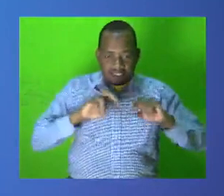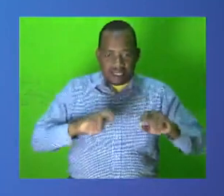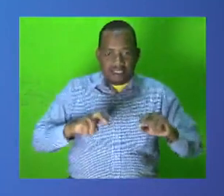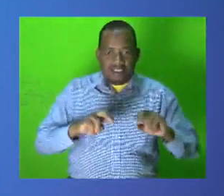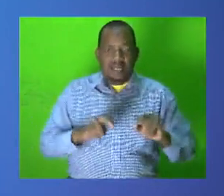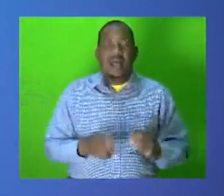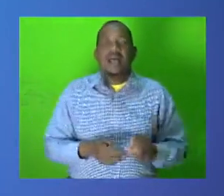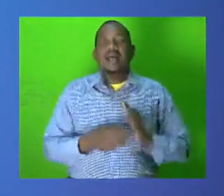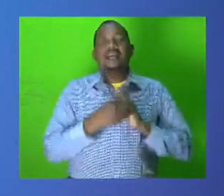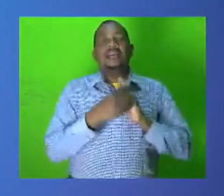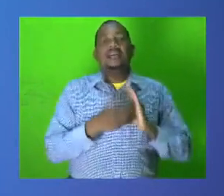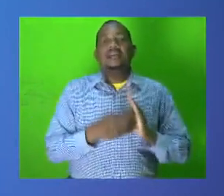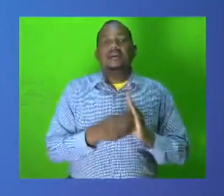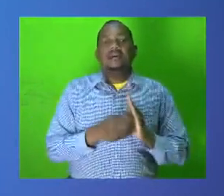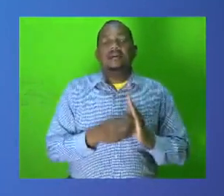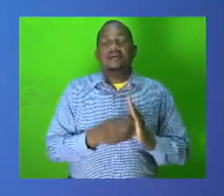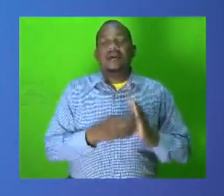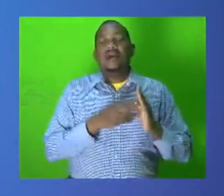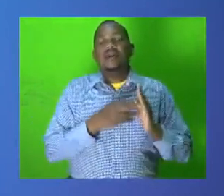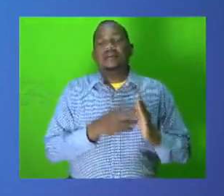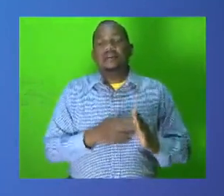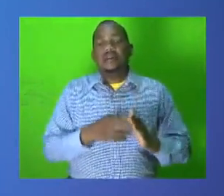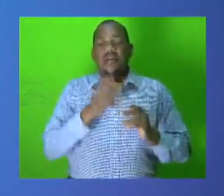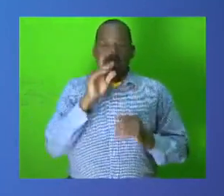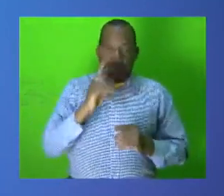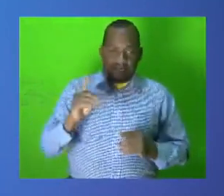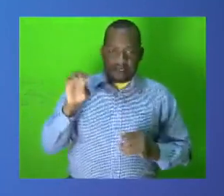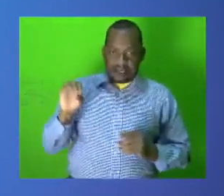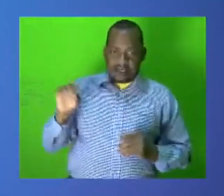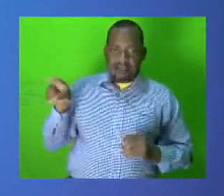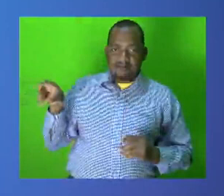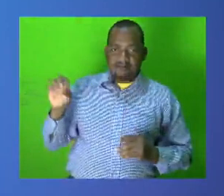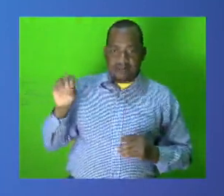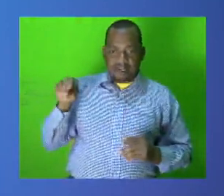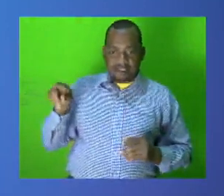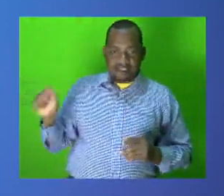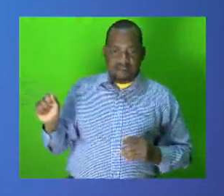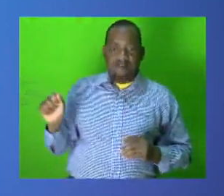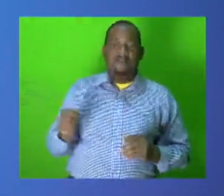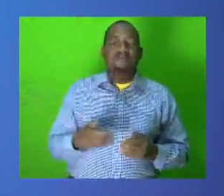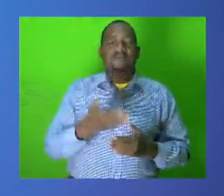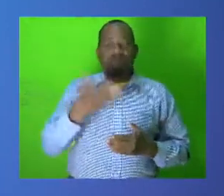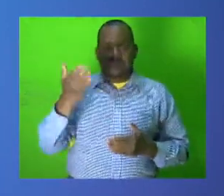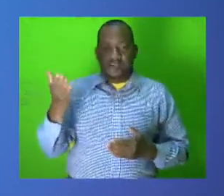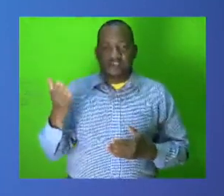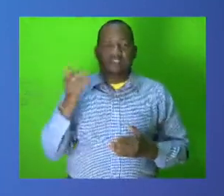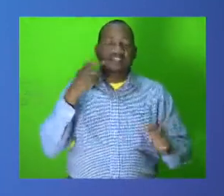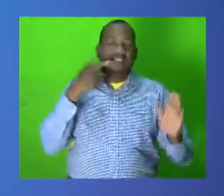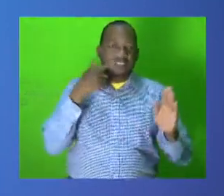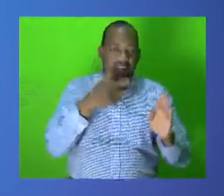depend on various issues, such as methods of data collections,